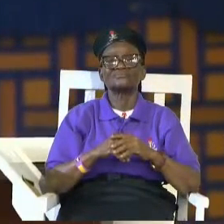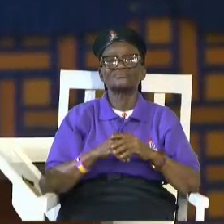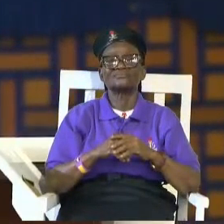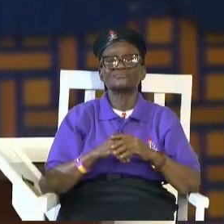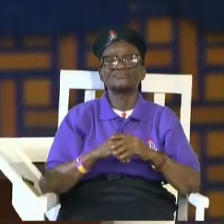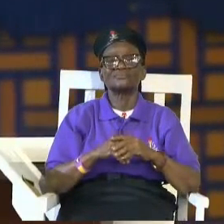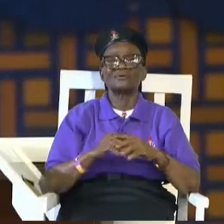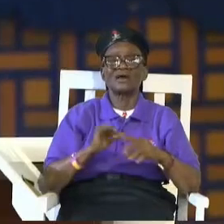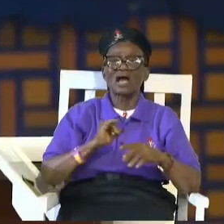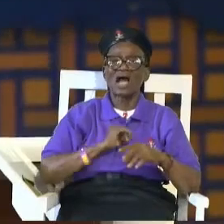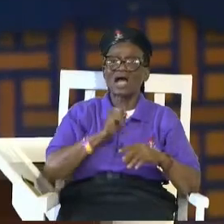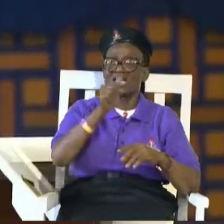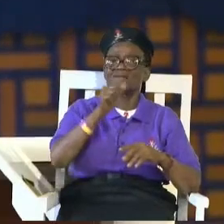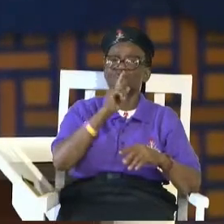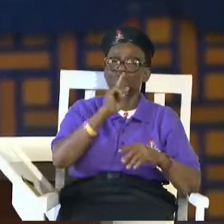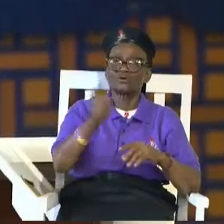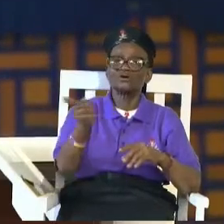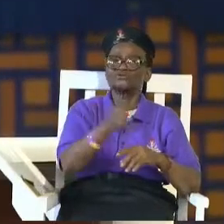I'm sure you would then say,